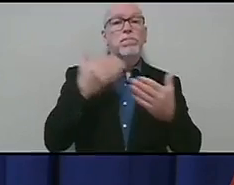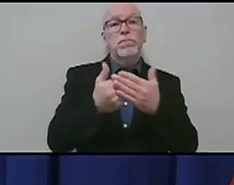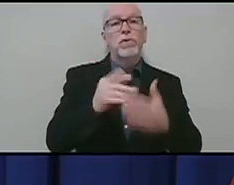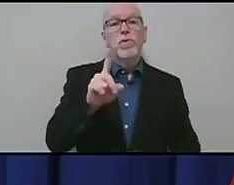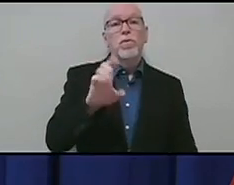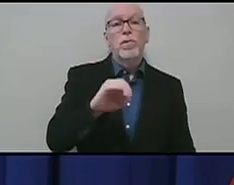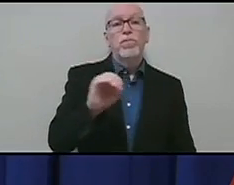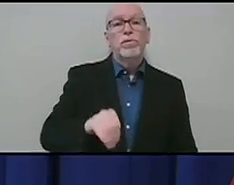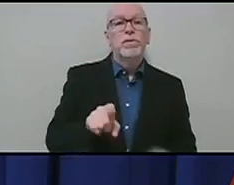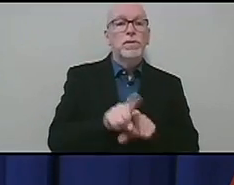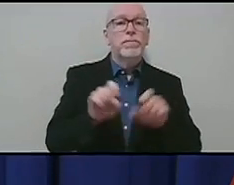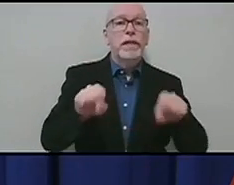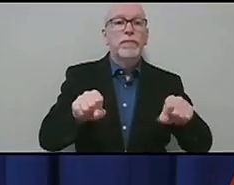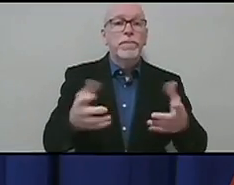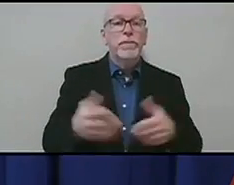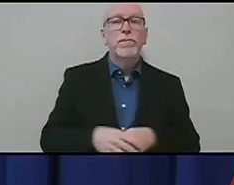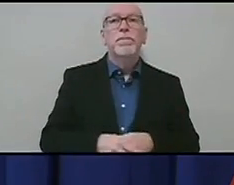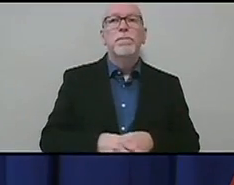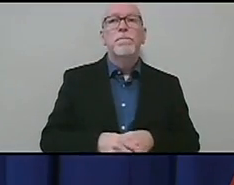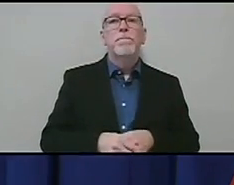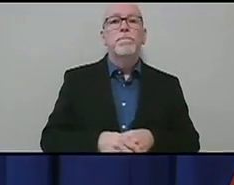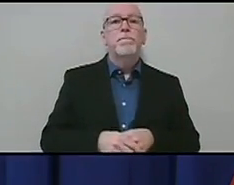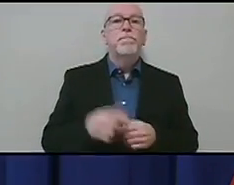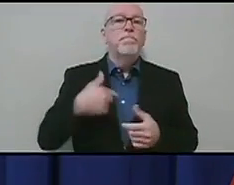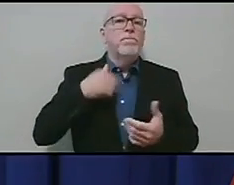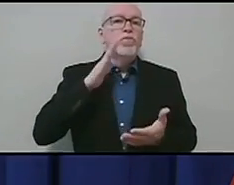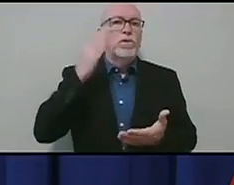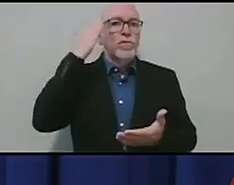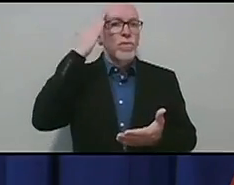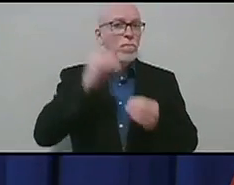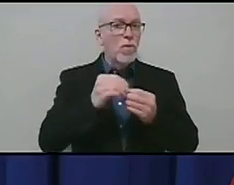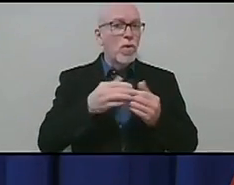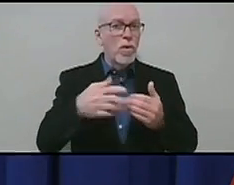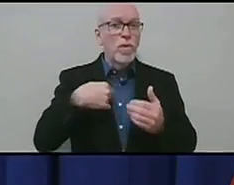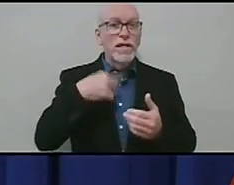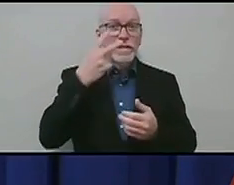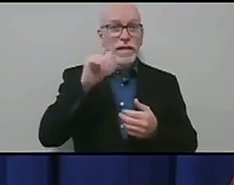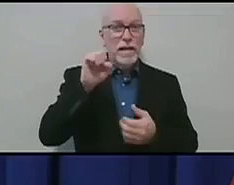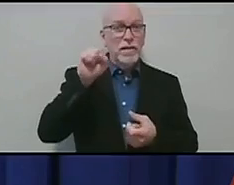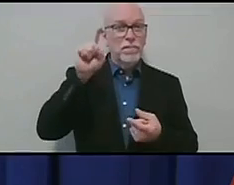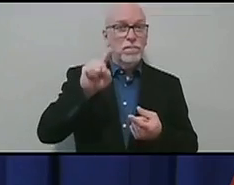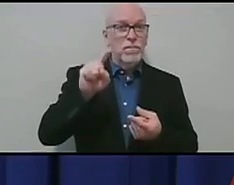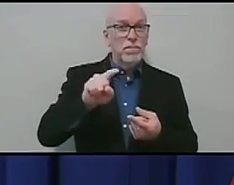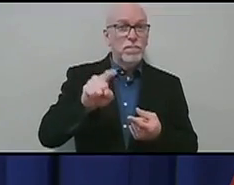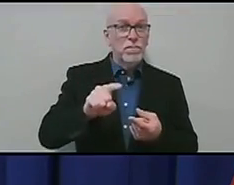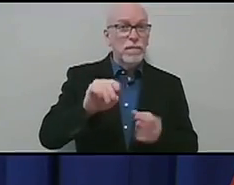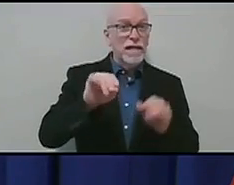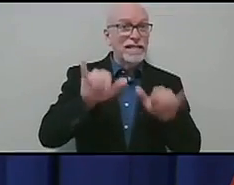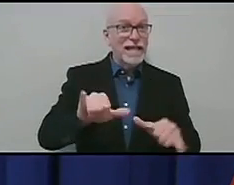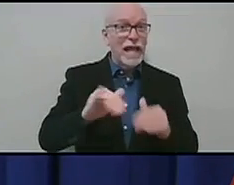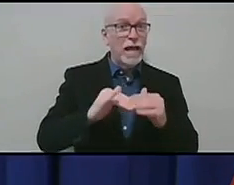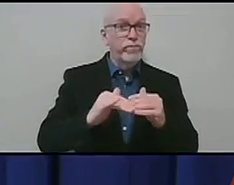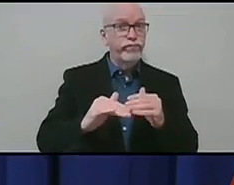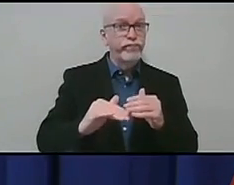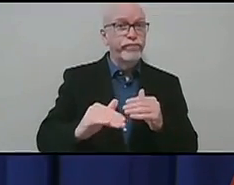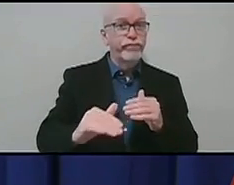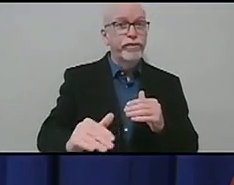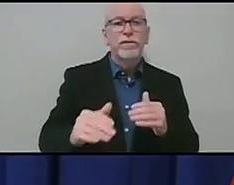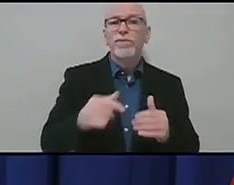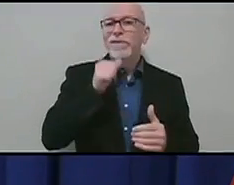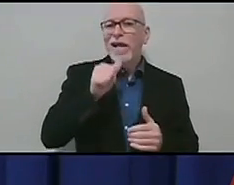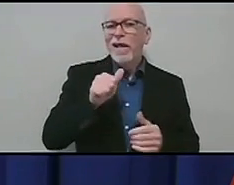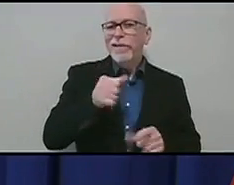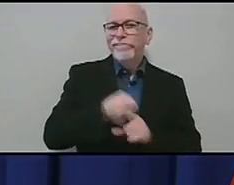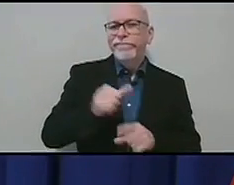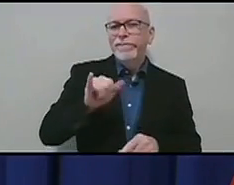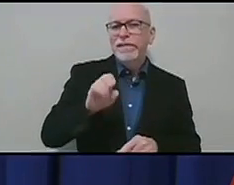as I can get. I think that we'll know when we start to see the cases go down and stay down. I don't think that we're there yet. We've got to get